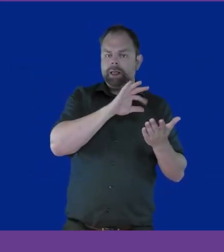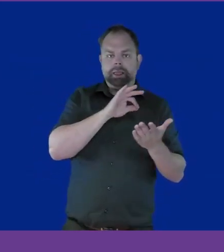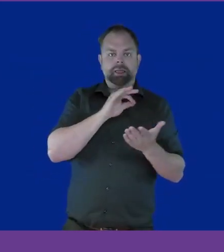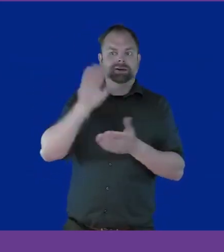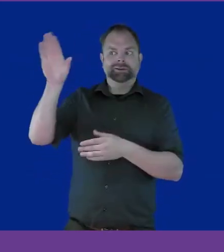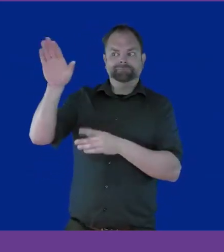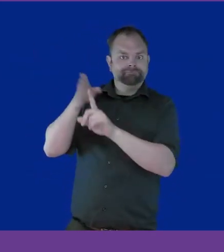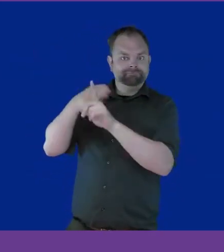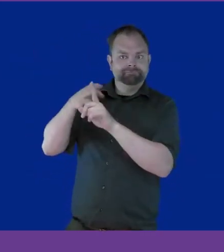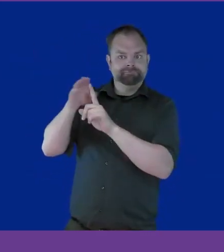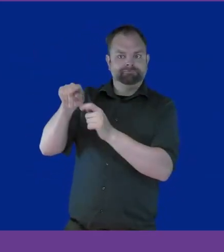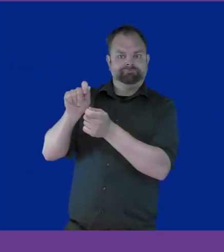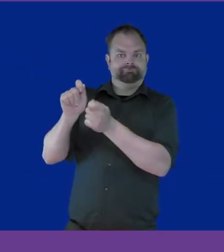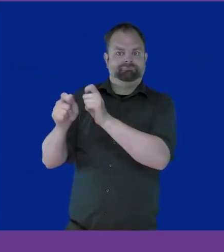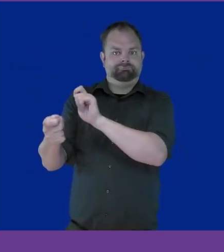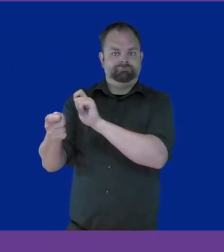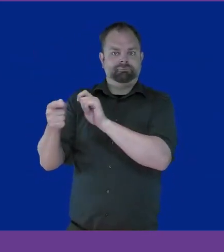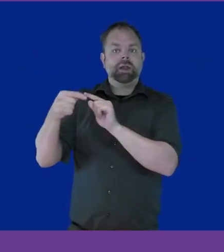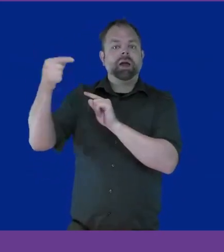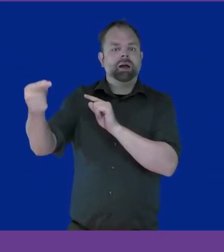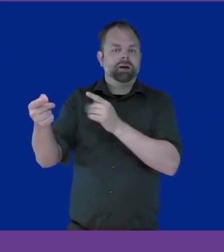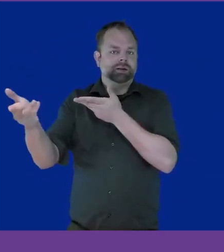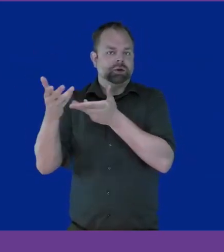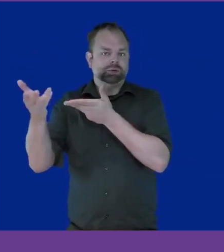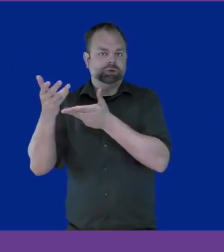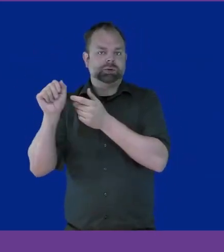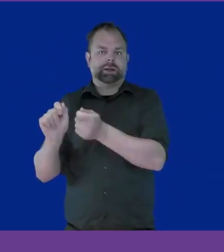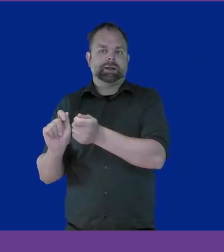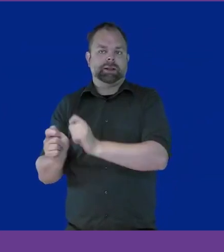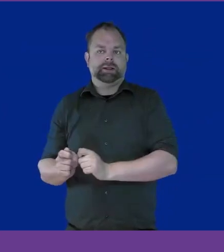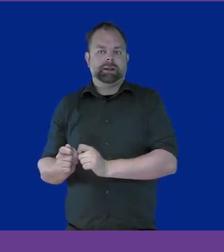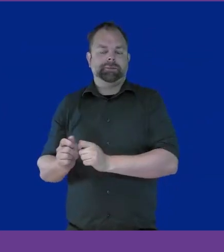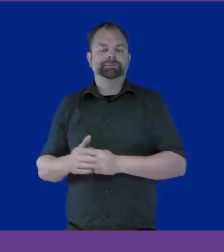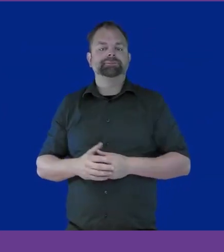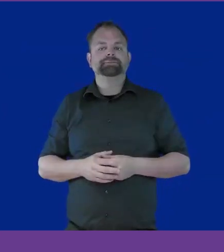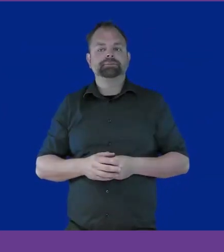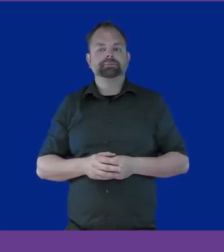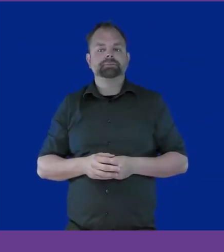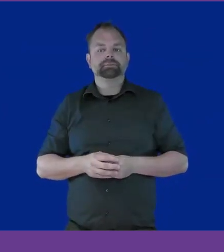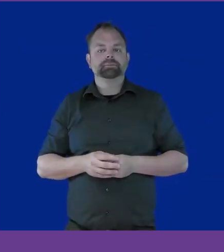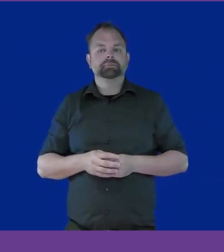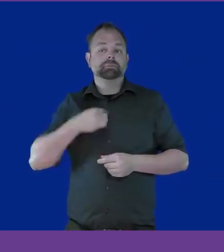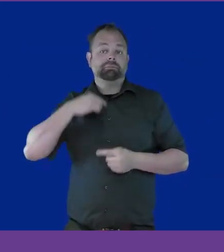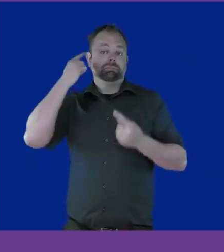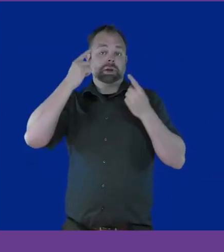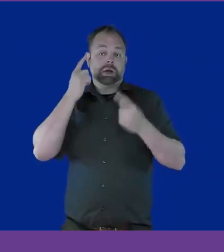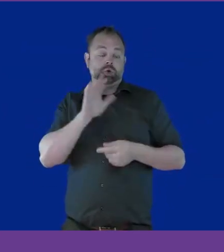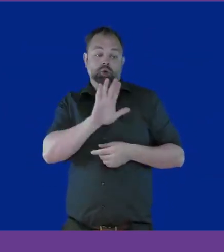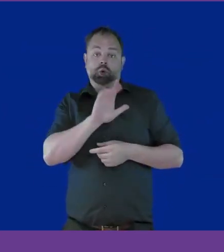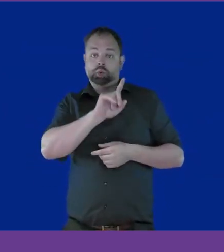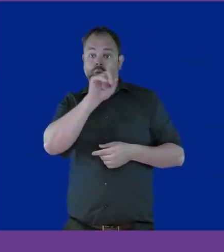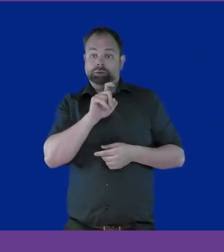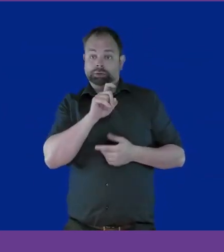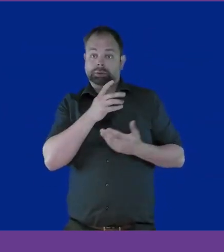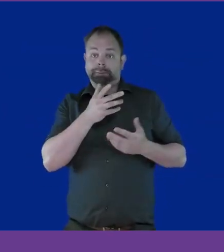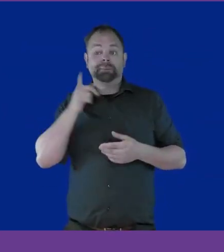question that the council approach, for example, introduces precisely a requirement for the providers of payment services to make sure that the users